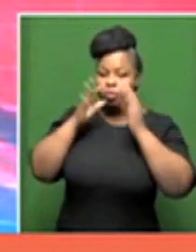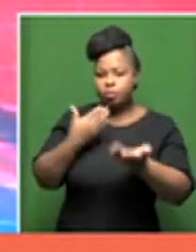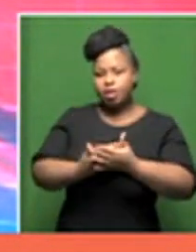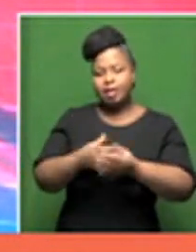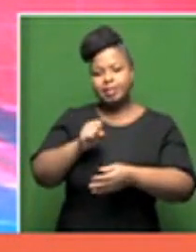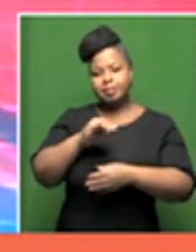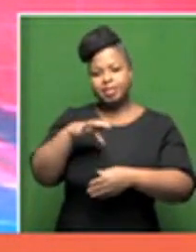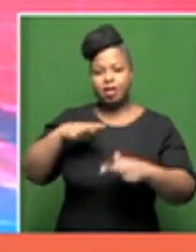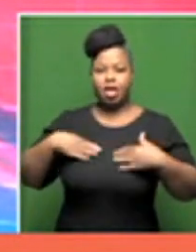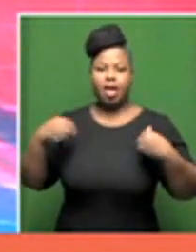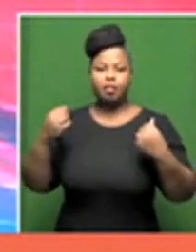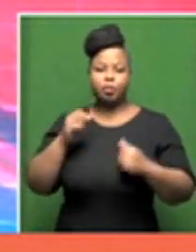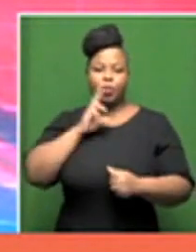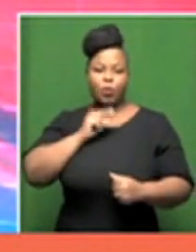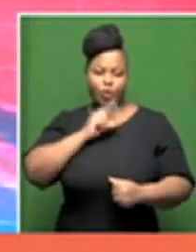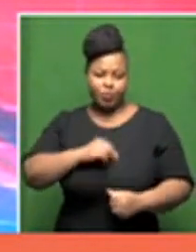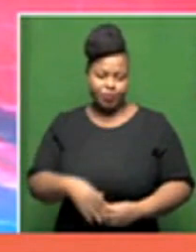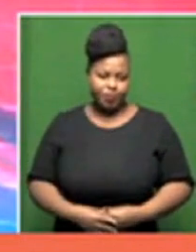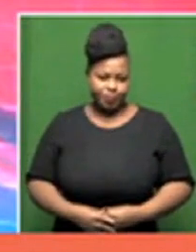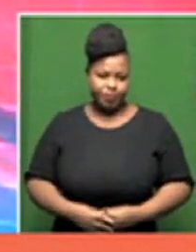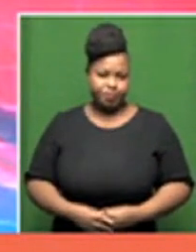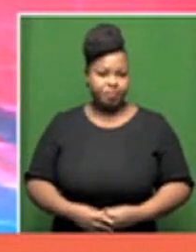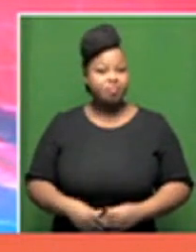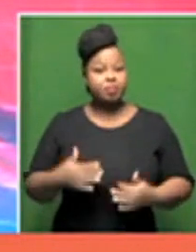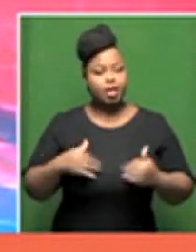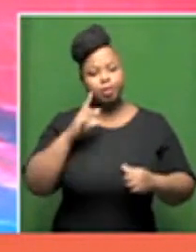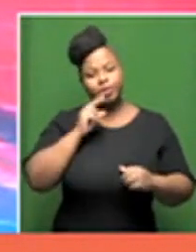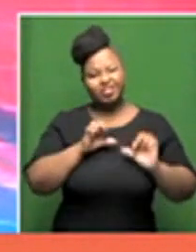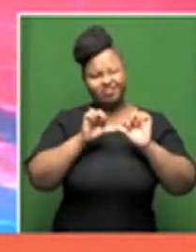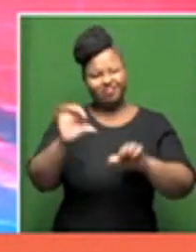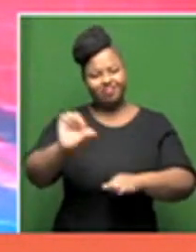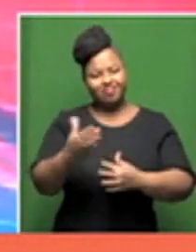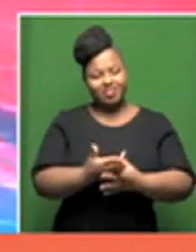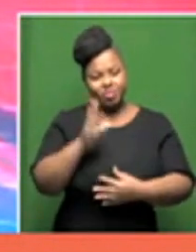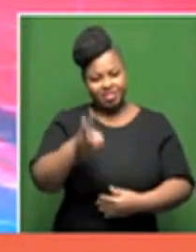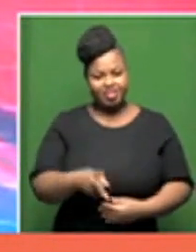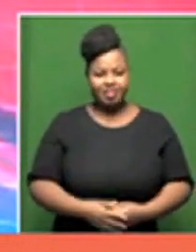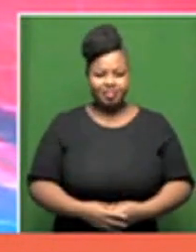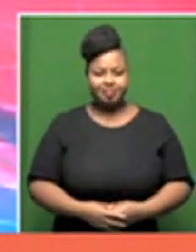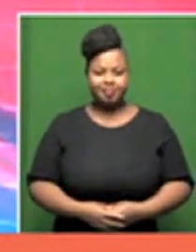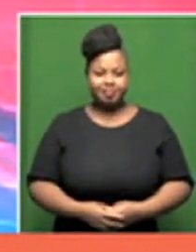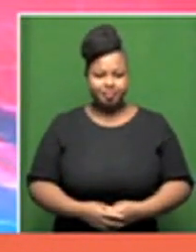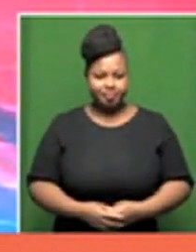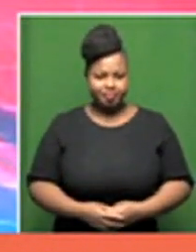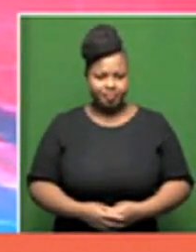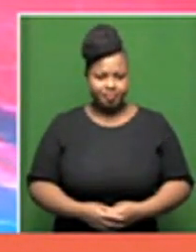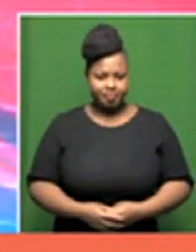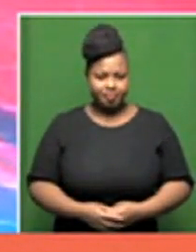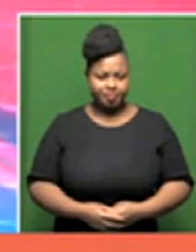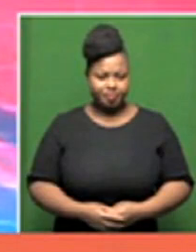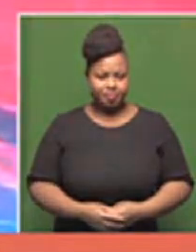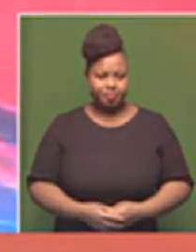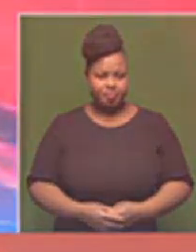page, SABC Health Talk. Health Talk continues right after the break. Please stay with us.